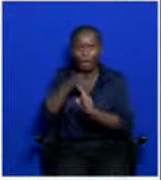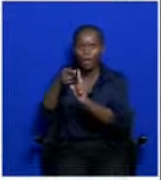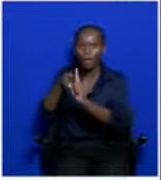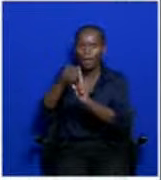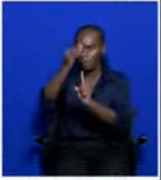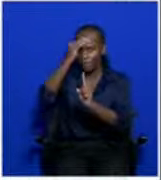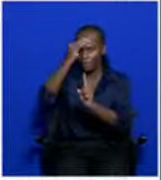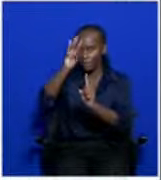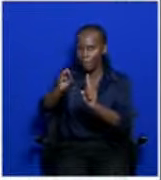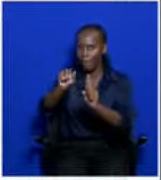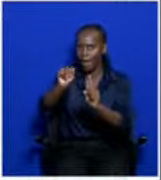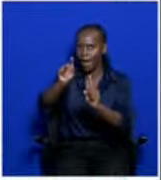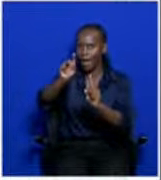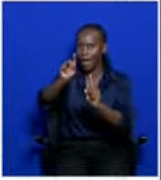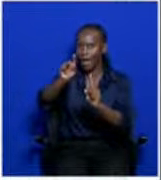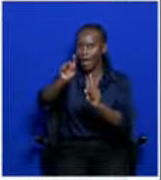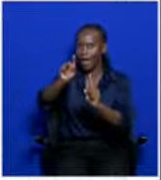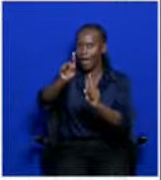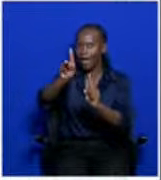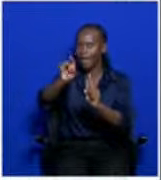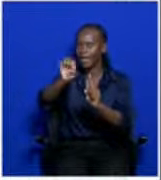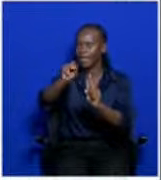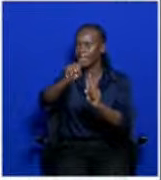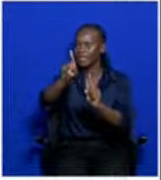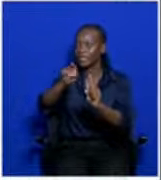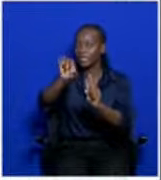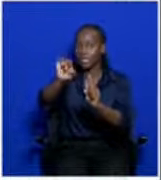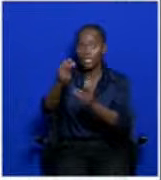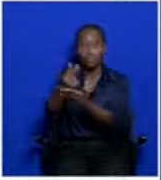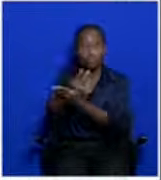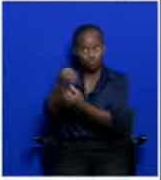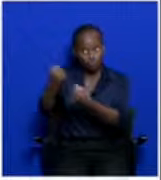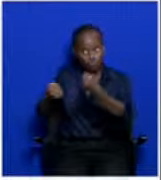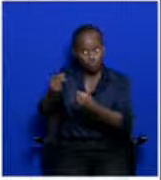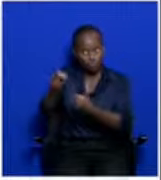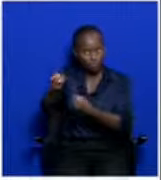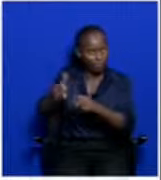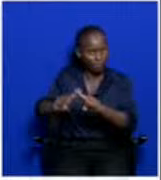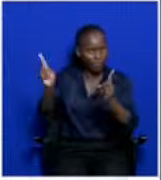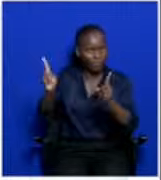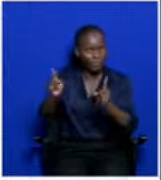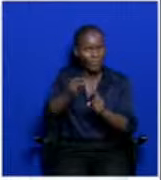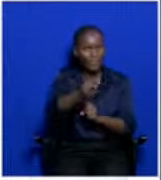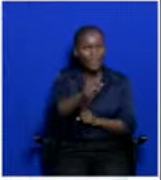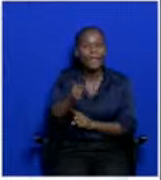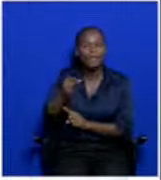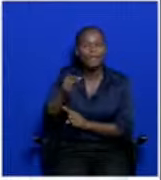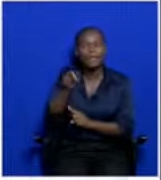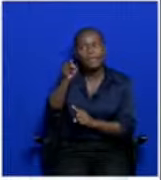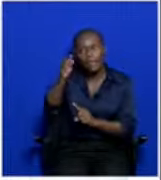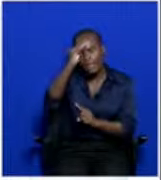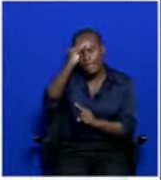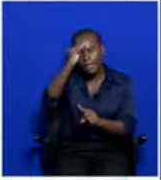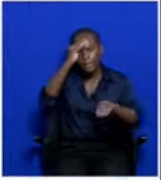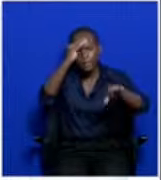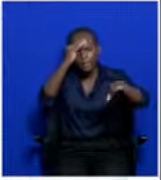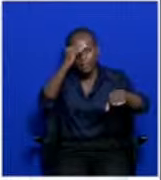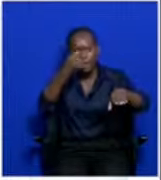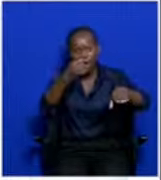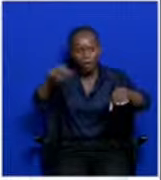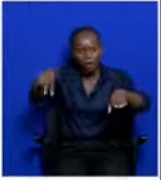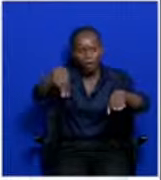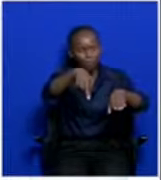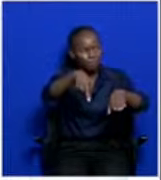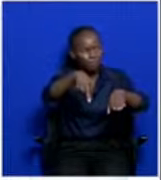to the driver's door of that vehicle. So my suspicion on that, it was that